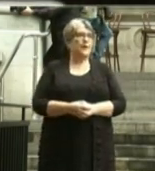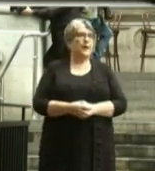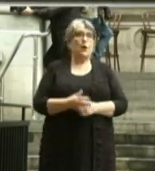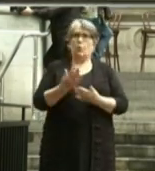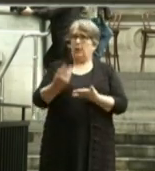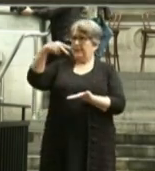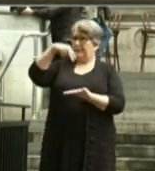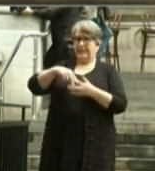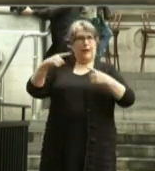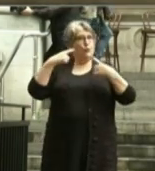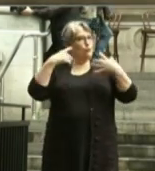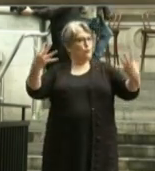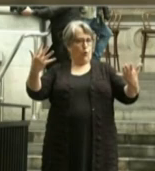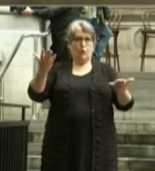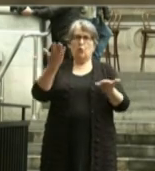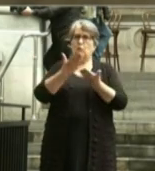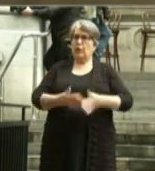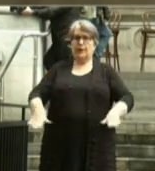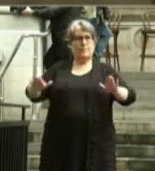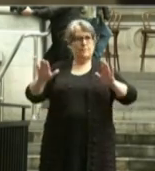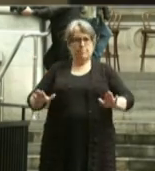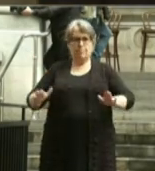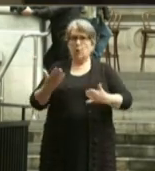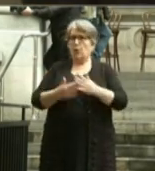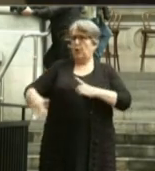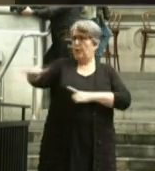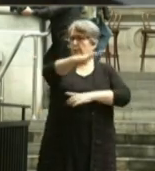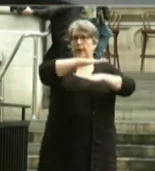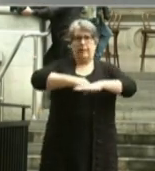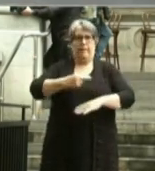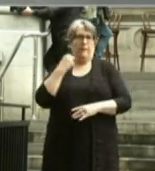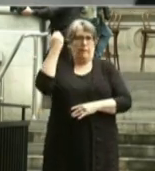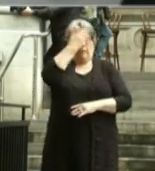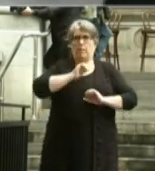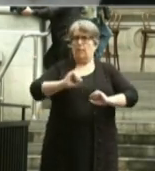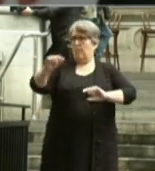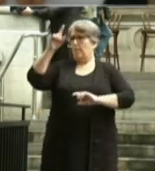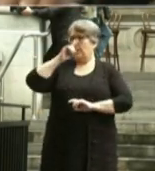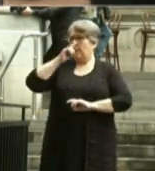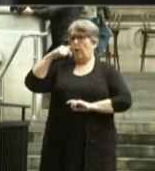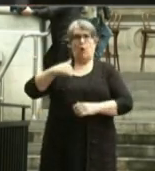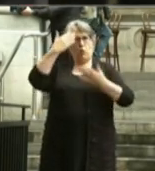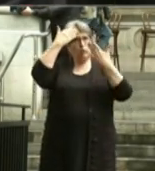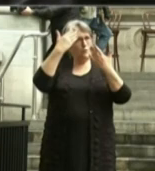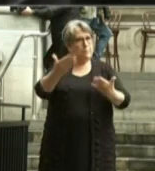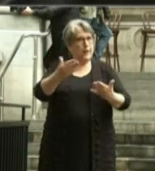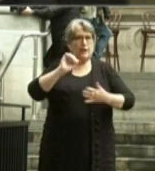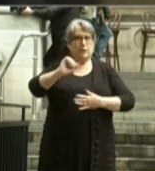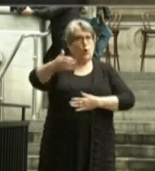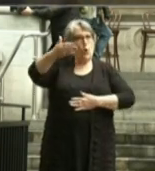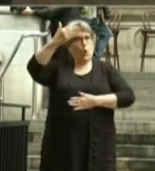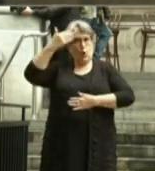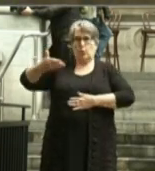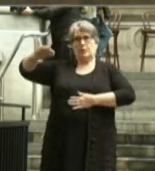we stand here with our feet firmly on the lands of the Kaurna people. I pay my respect to their